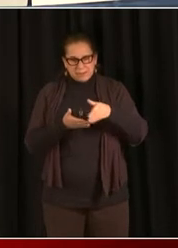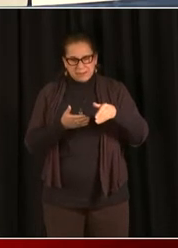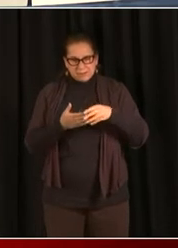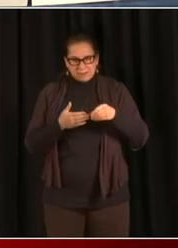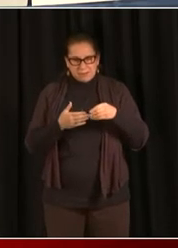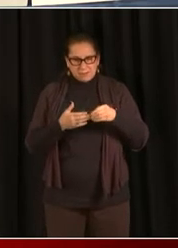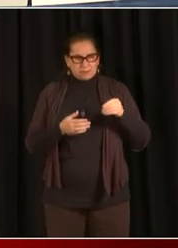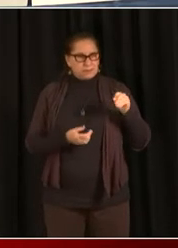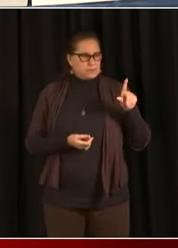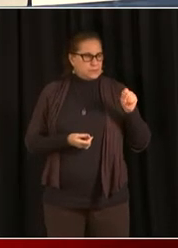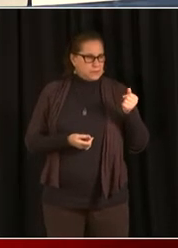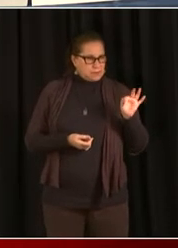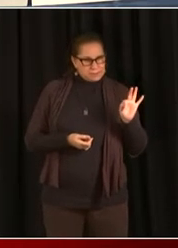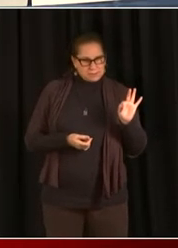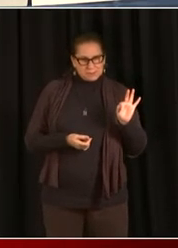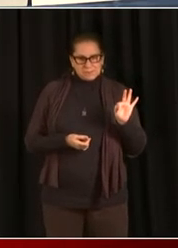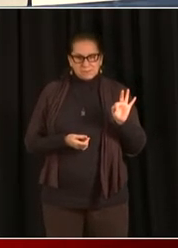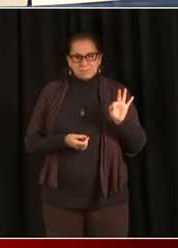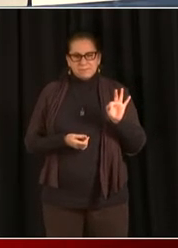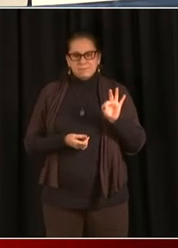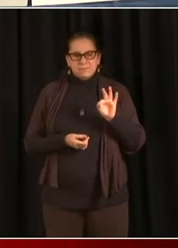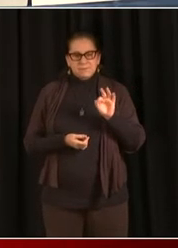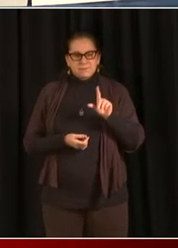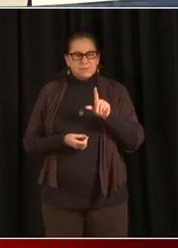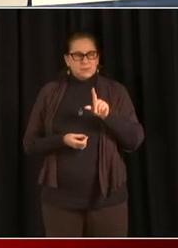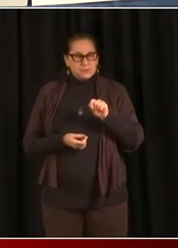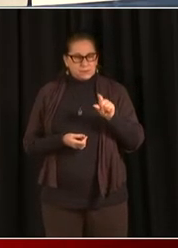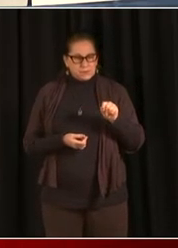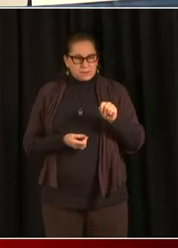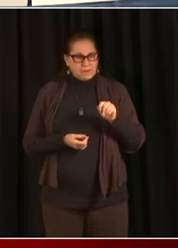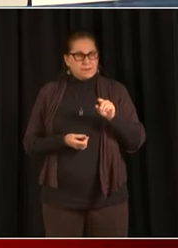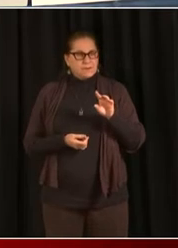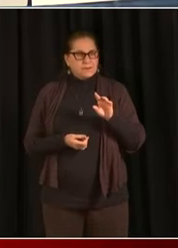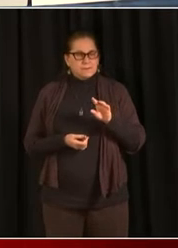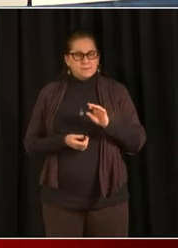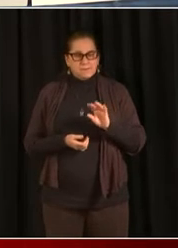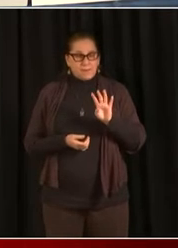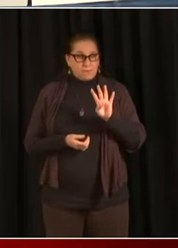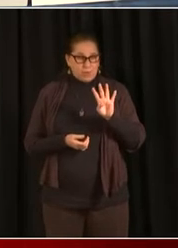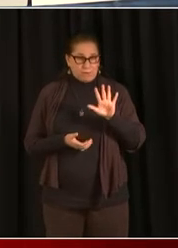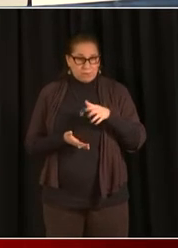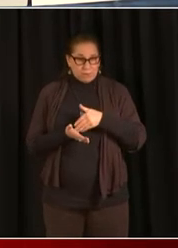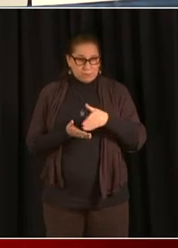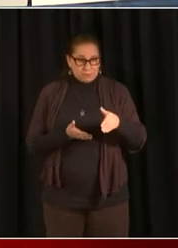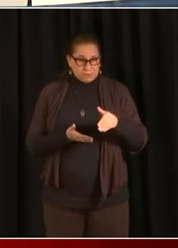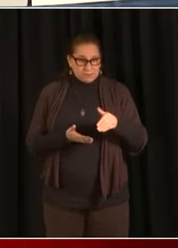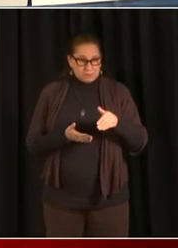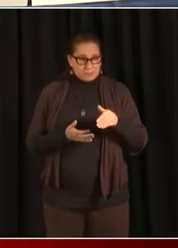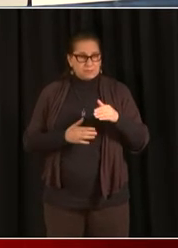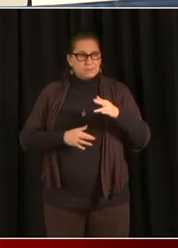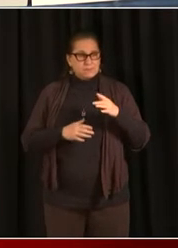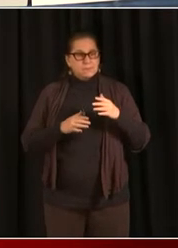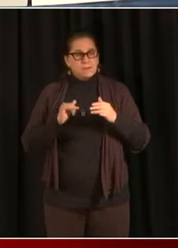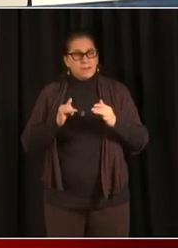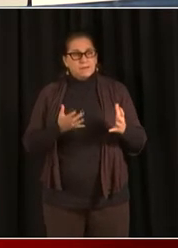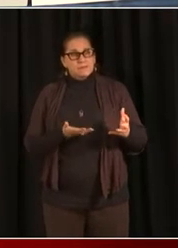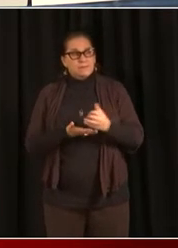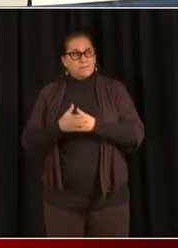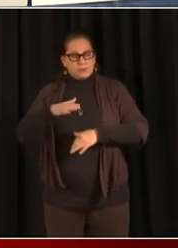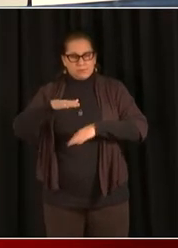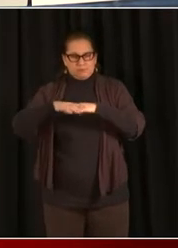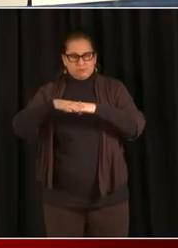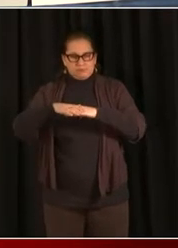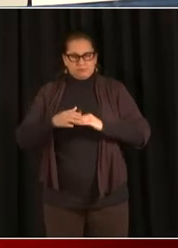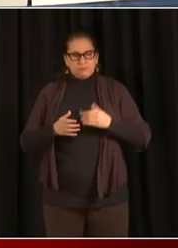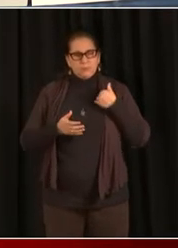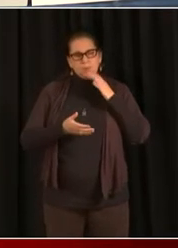2020, it's 4.5. You'll see that in there as well. Franchises must be independently owned and operated. Must demonstrate, obviously, some sort